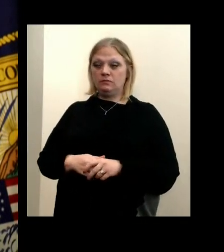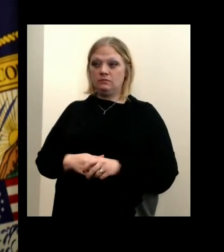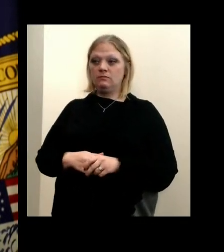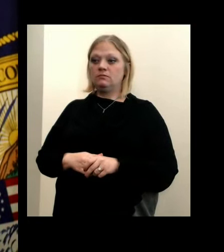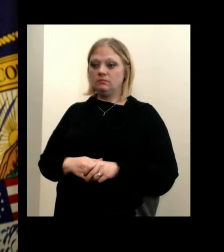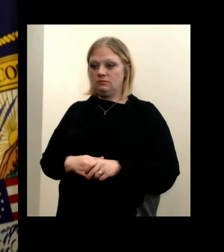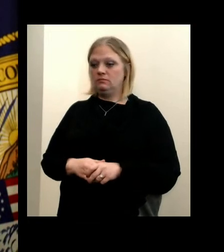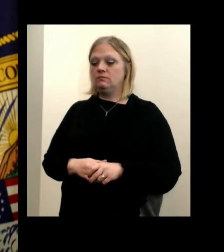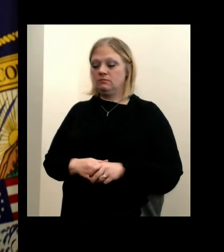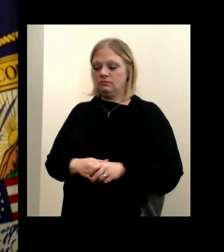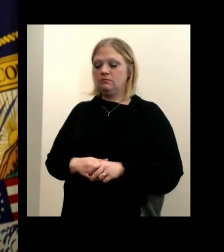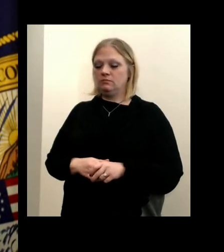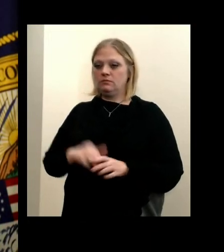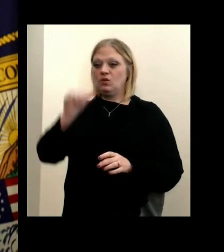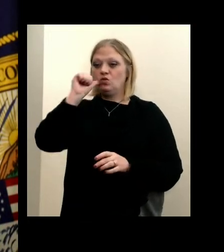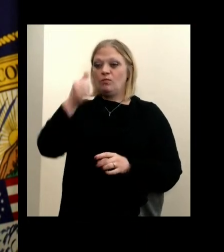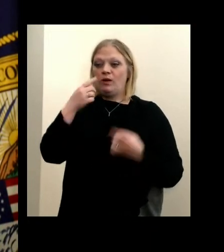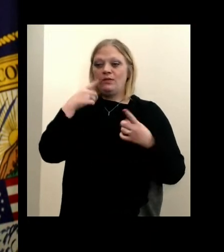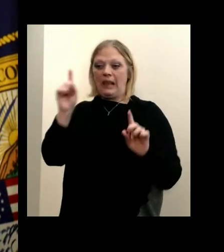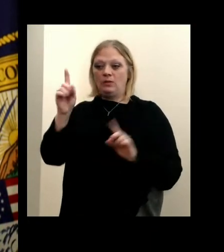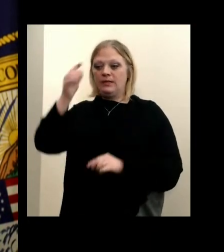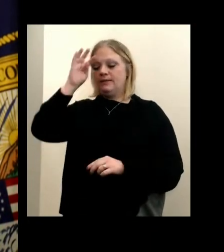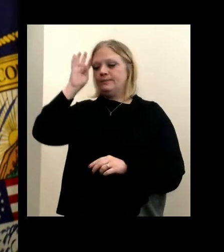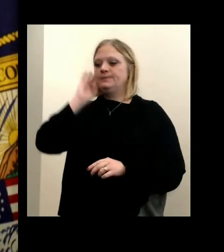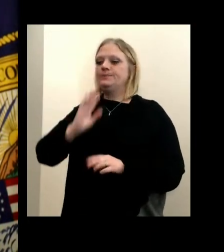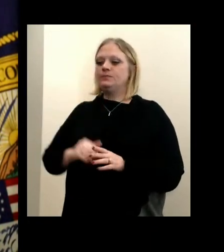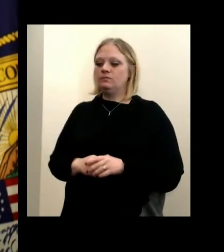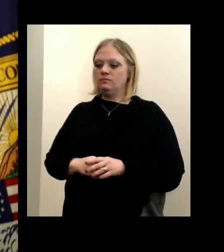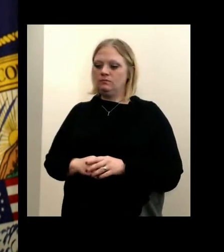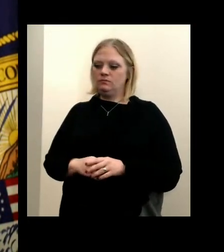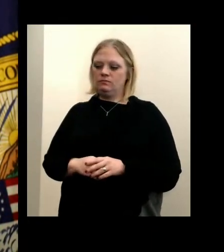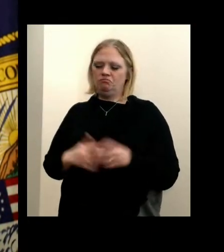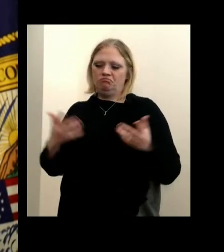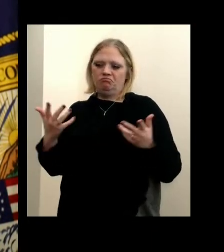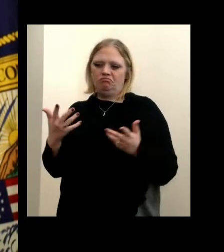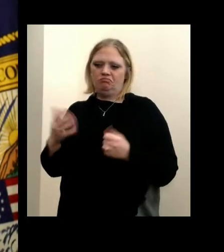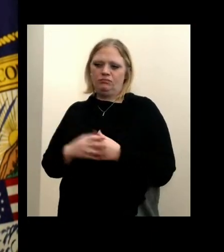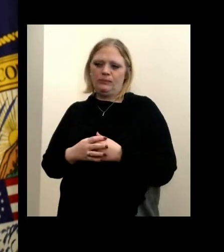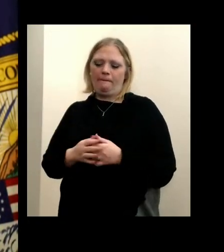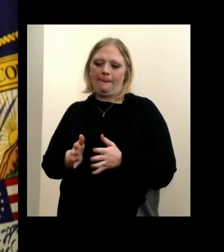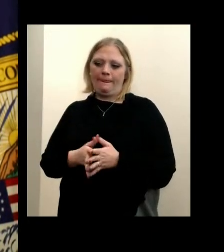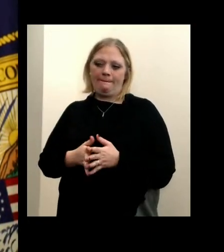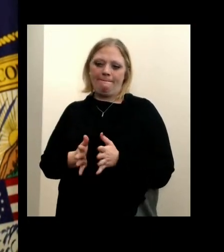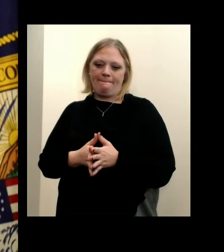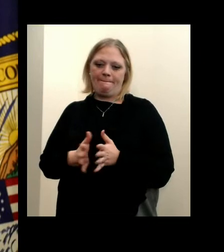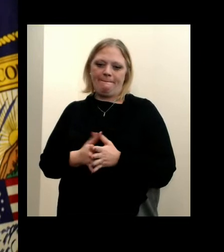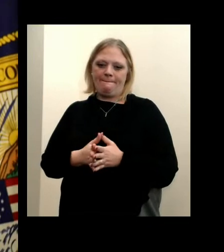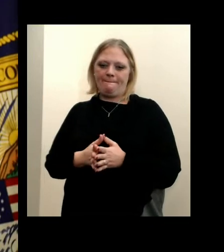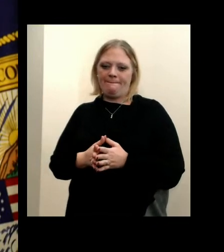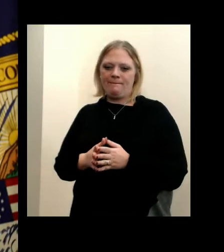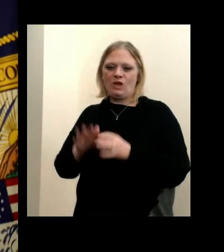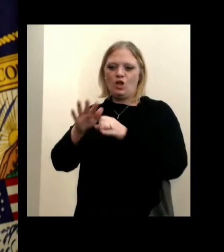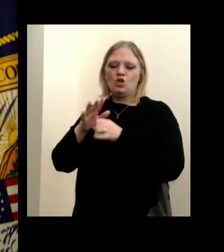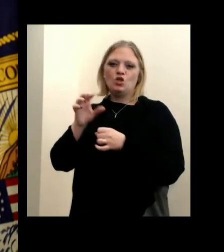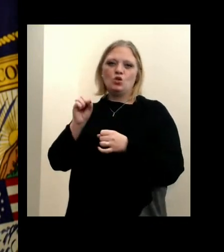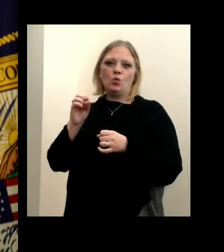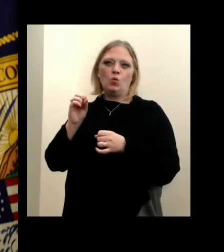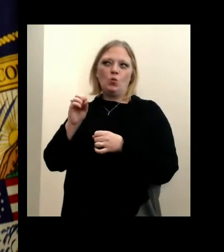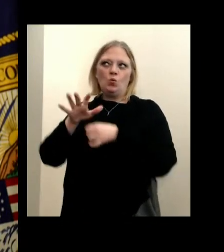Yes, just in regard to tomorrow's announcement, to what extent do you think pressure that's been put to